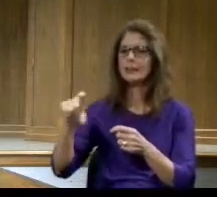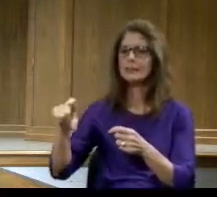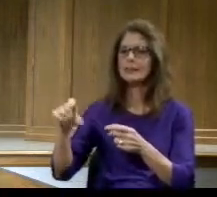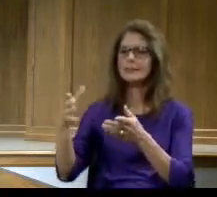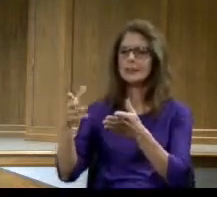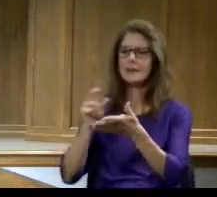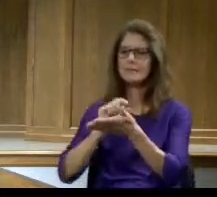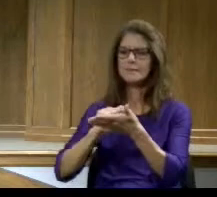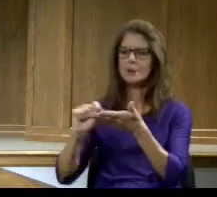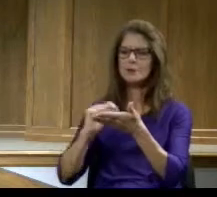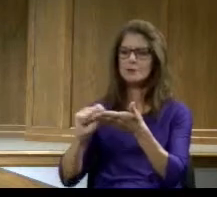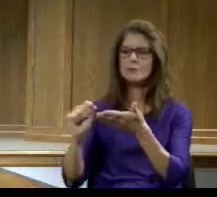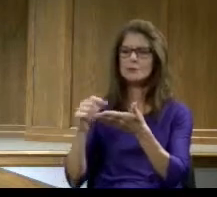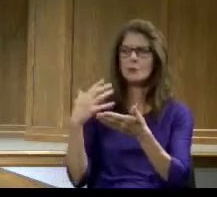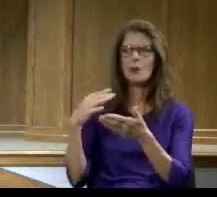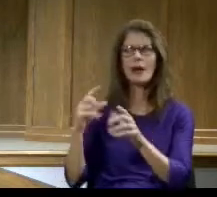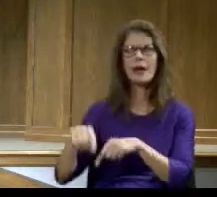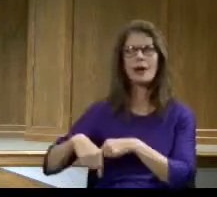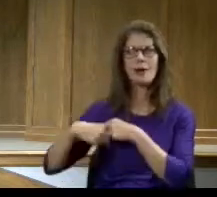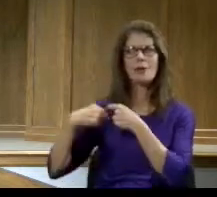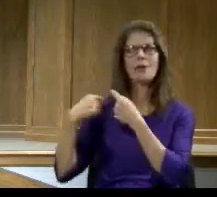I read them regularly.